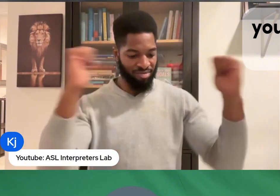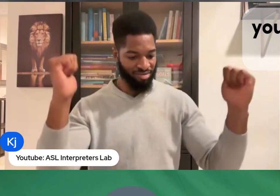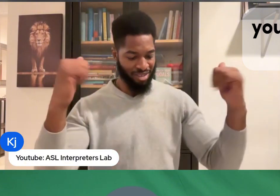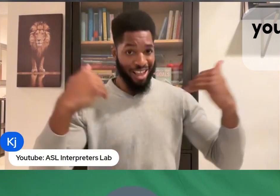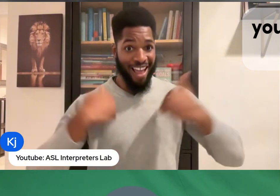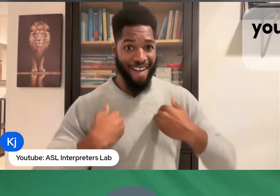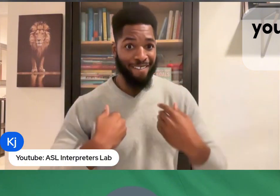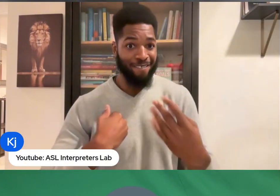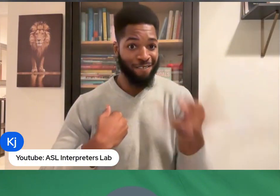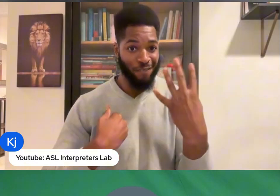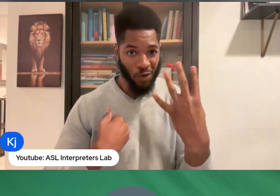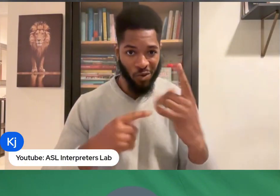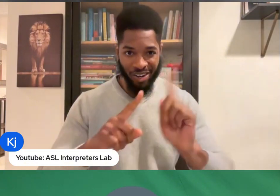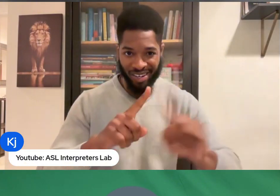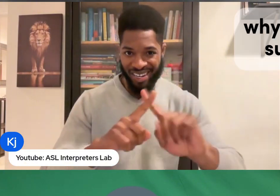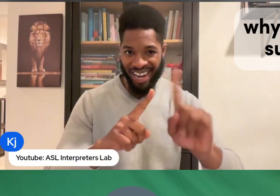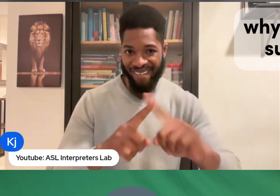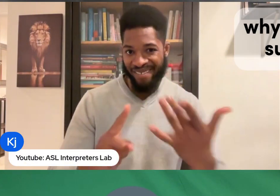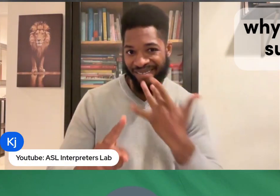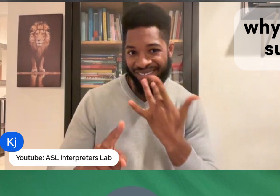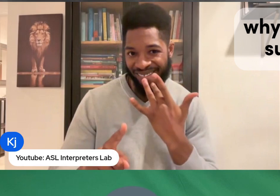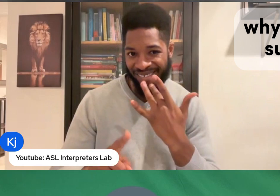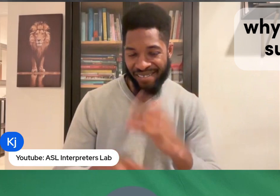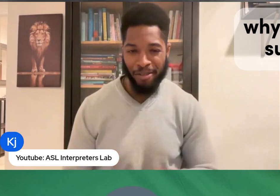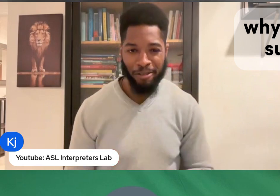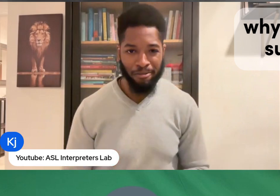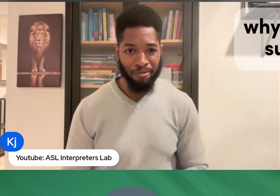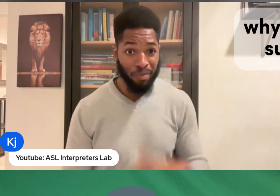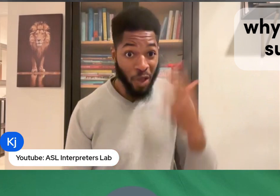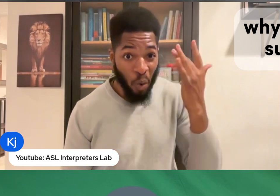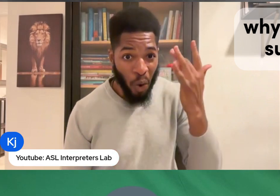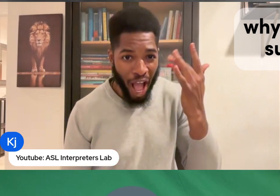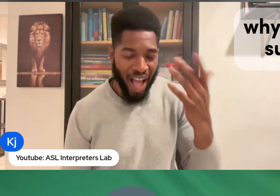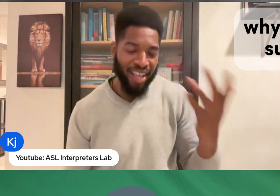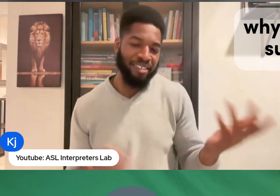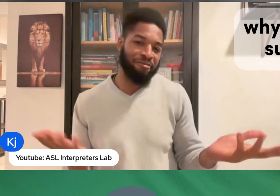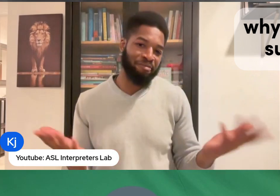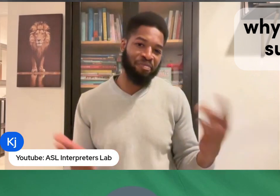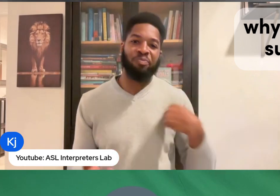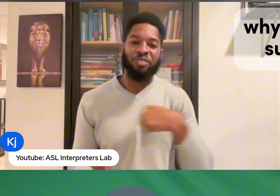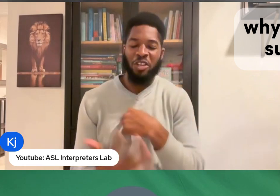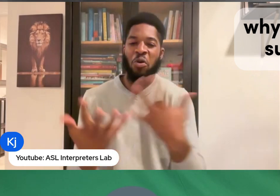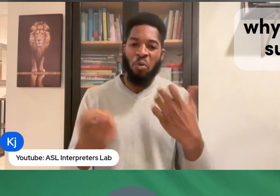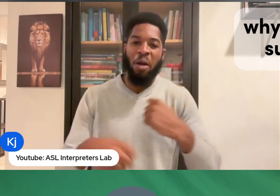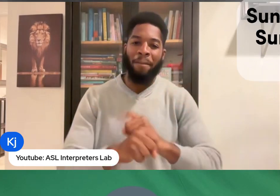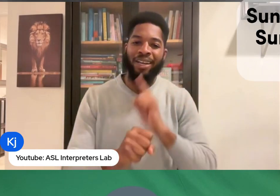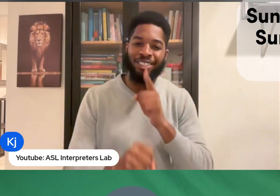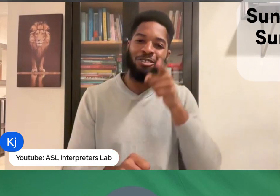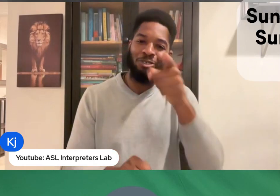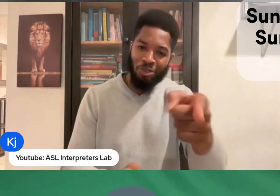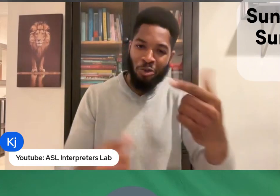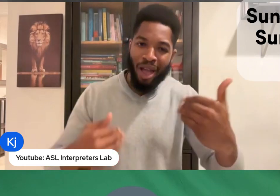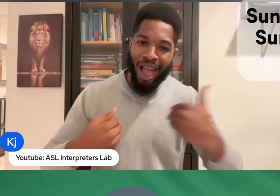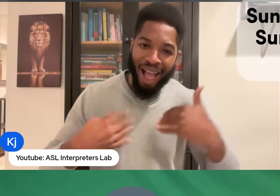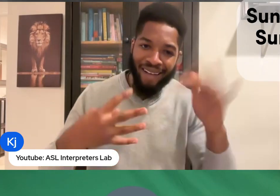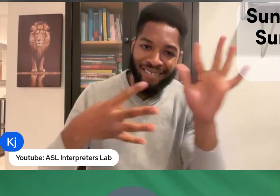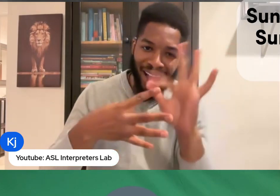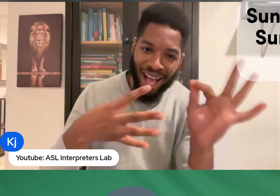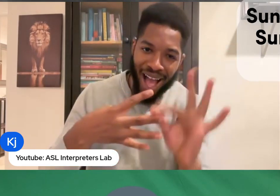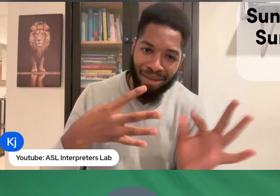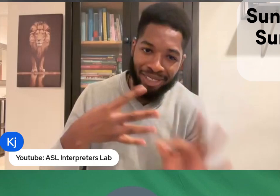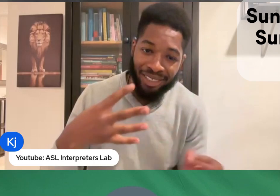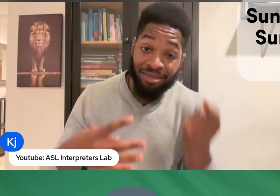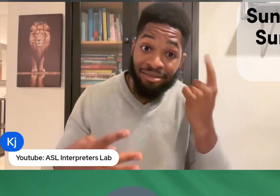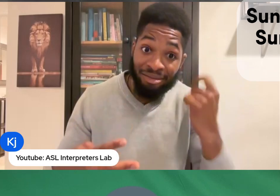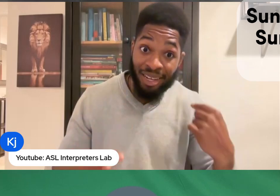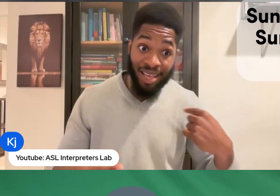4 different blends. Why? Because we want to make sure that you have options, Sunday morning fans. We here at